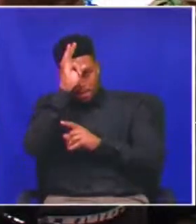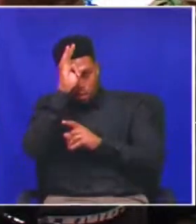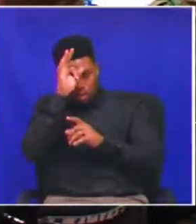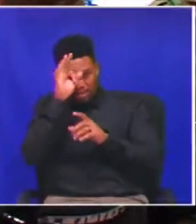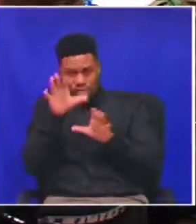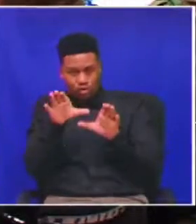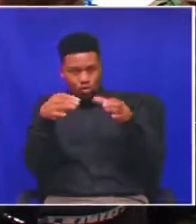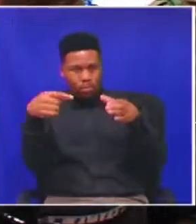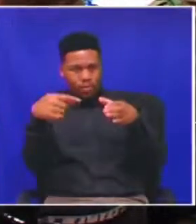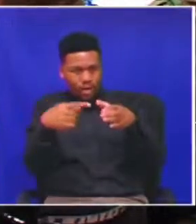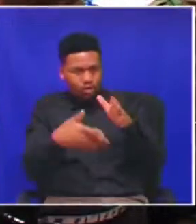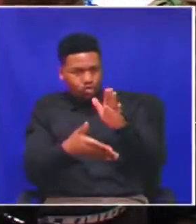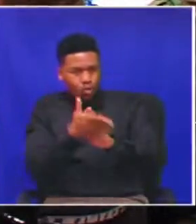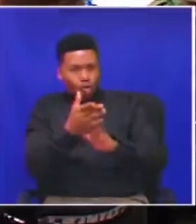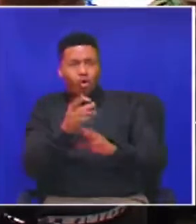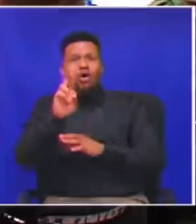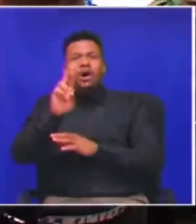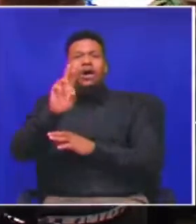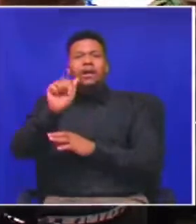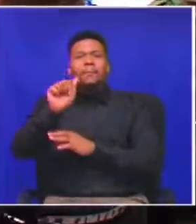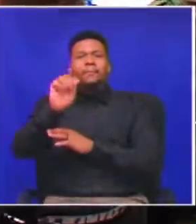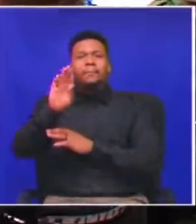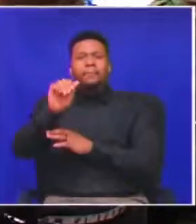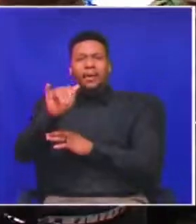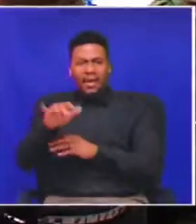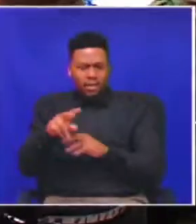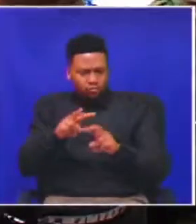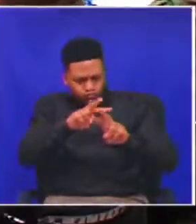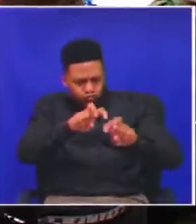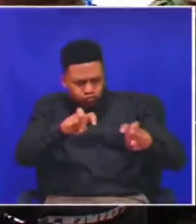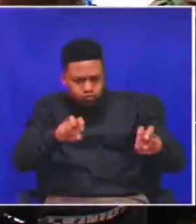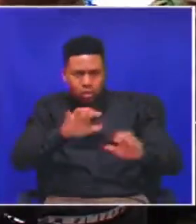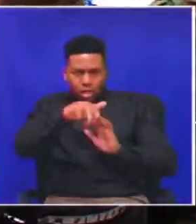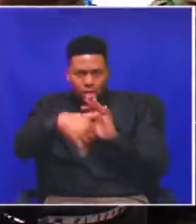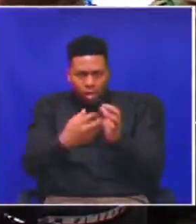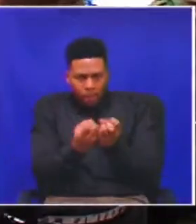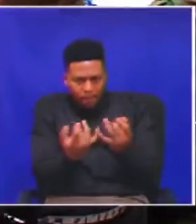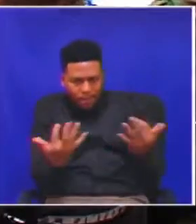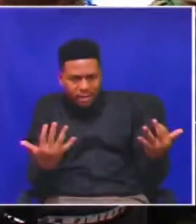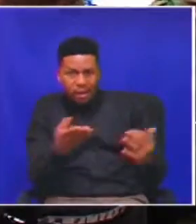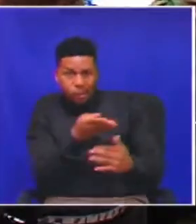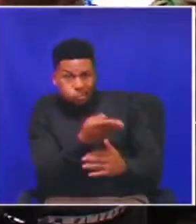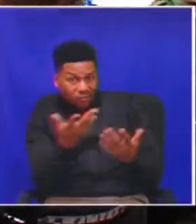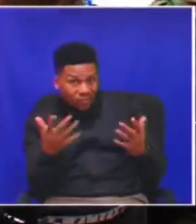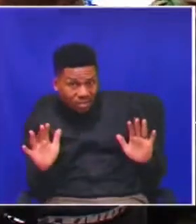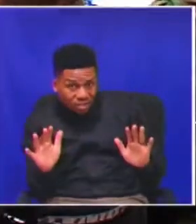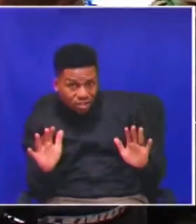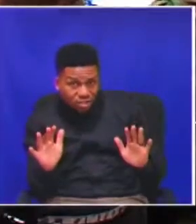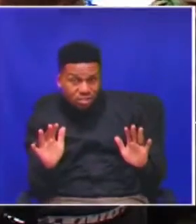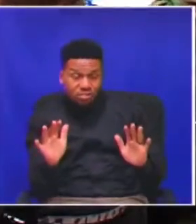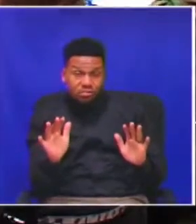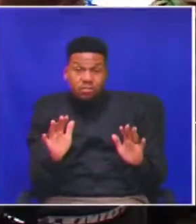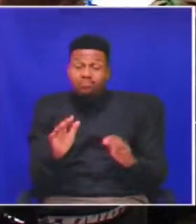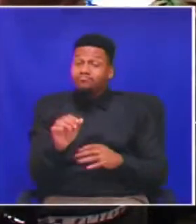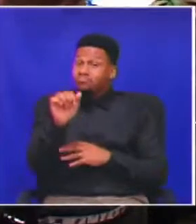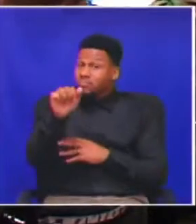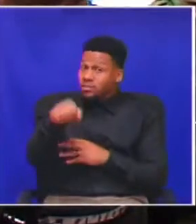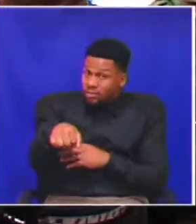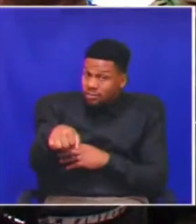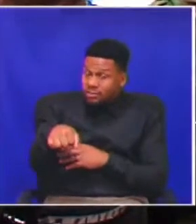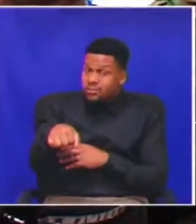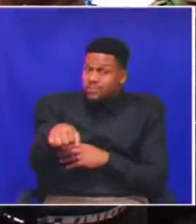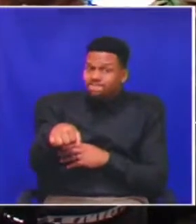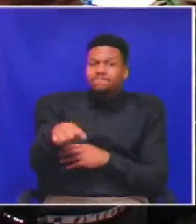Intervention Unit to Richards Bay Minerals? If not, what is the position in this regard? If so, under which statutory or